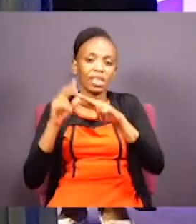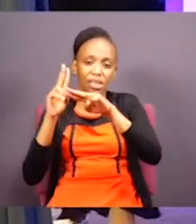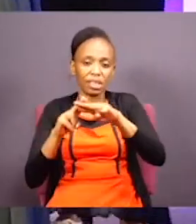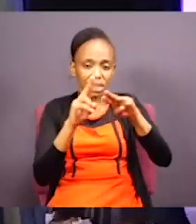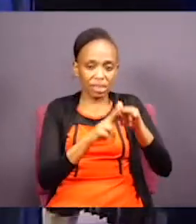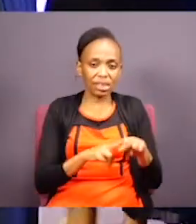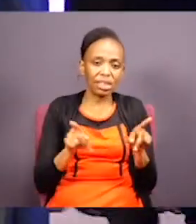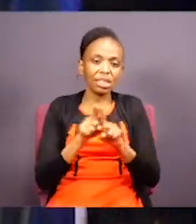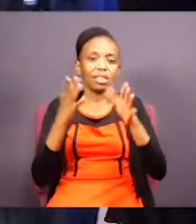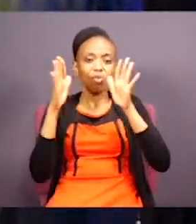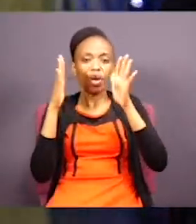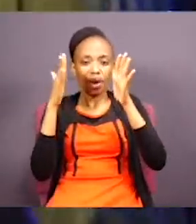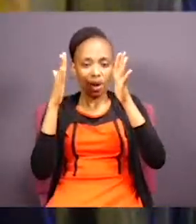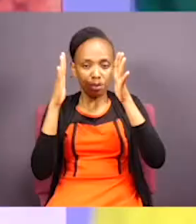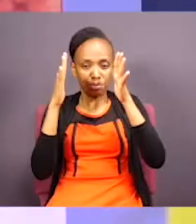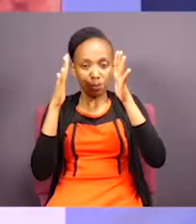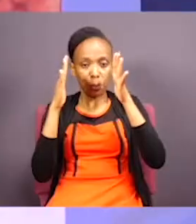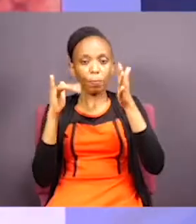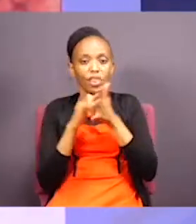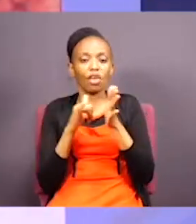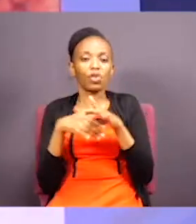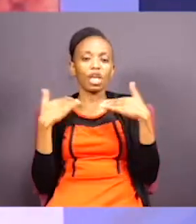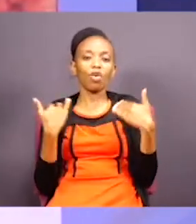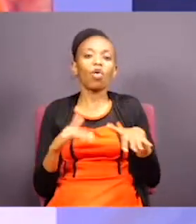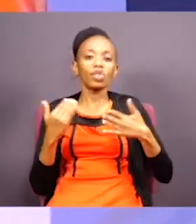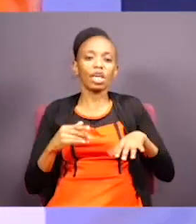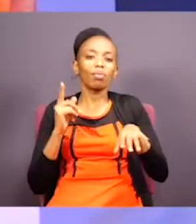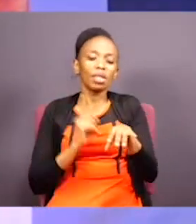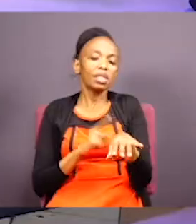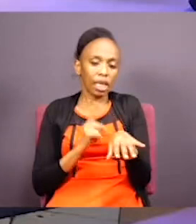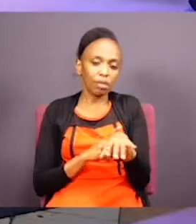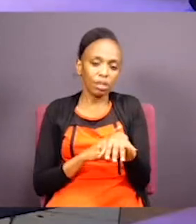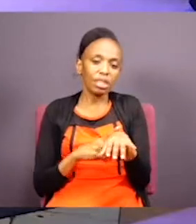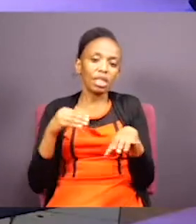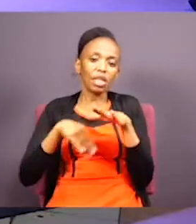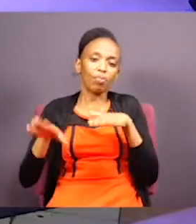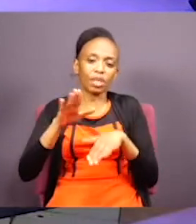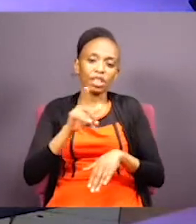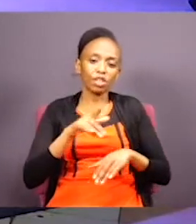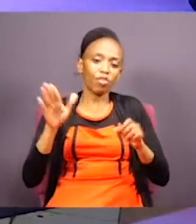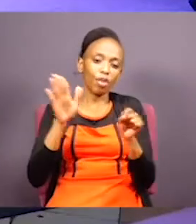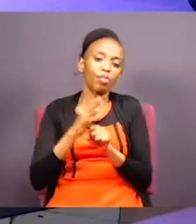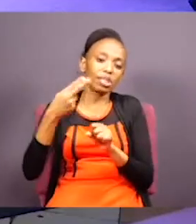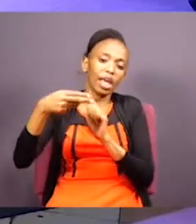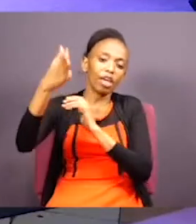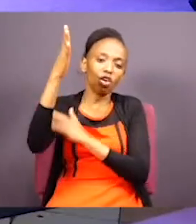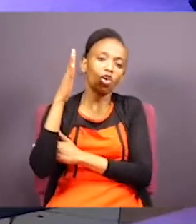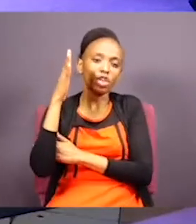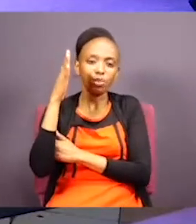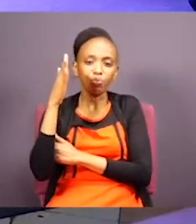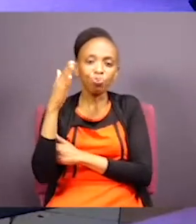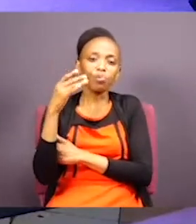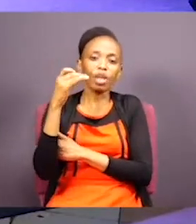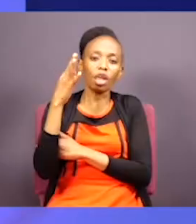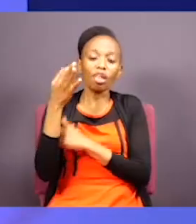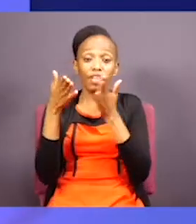us appreciate them. That was an awesome, awesome moment in the presence of the Most High God. And if this is